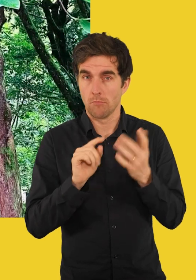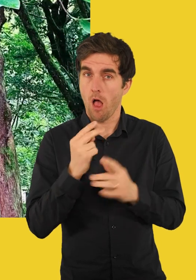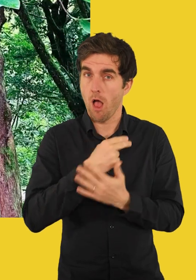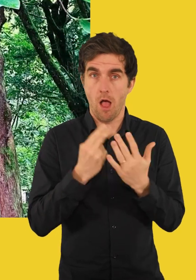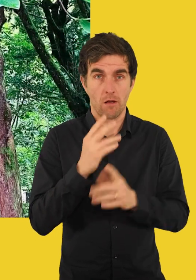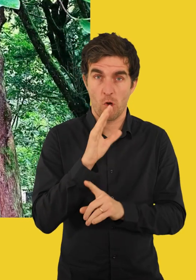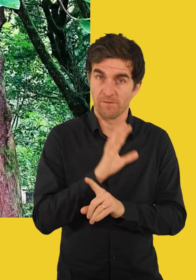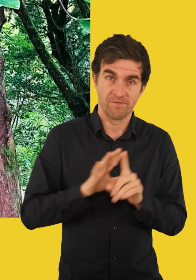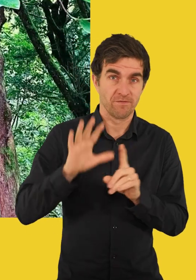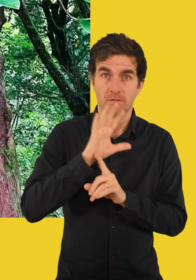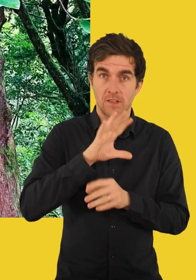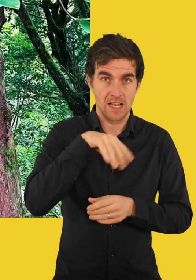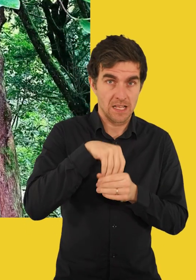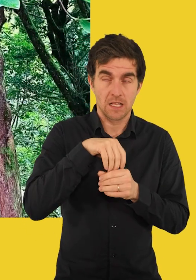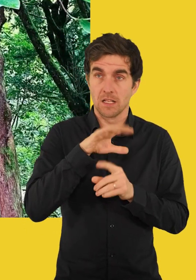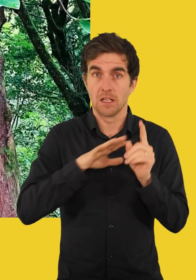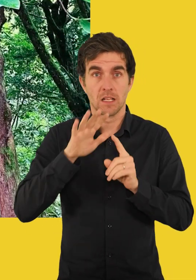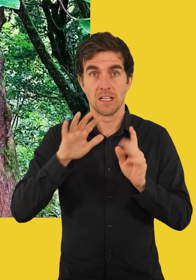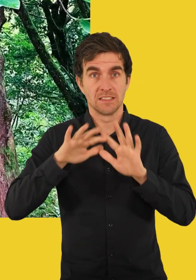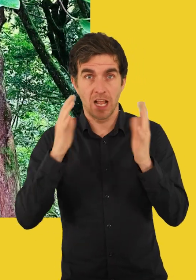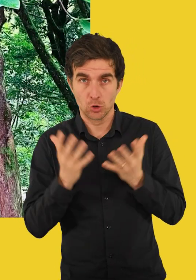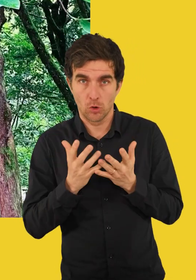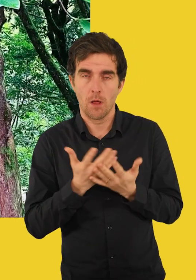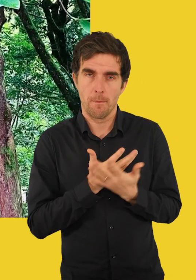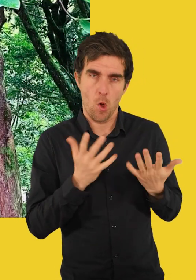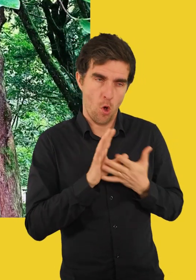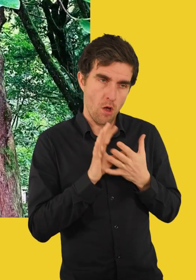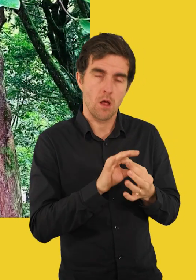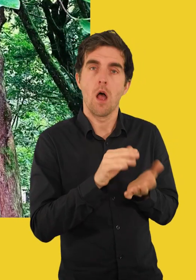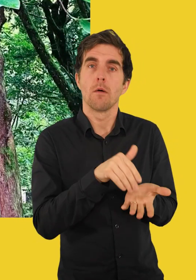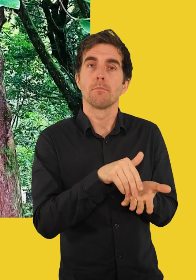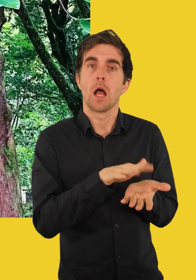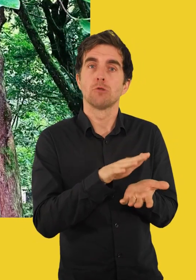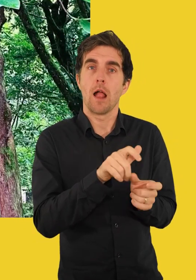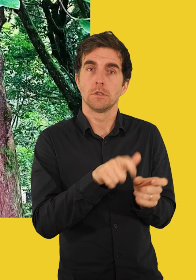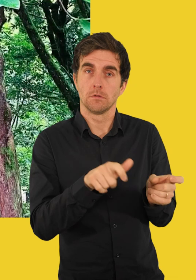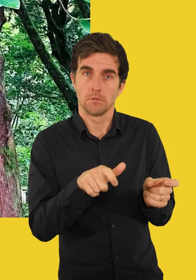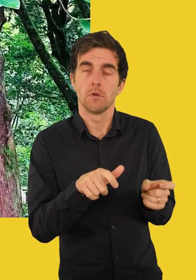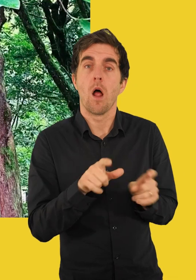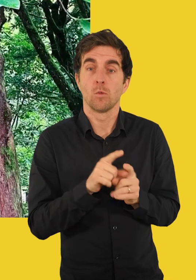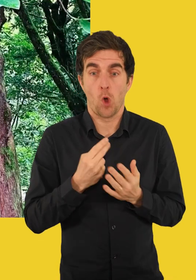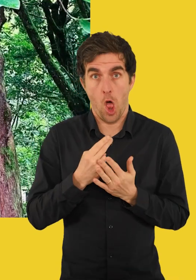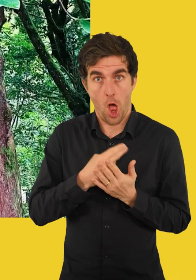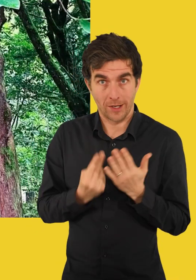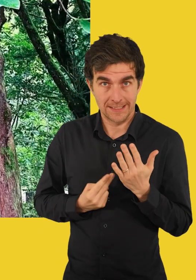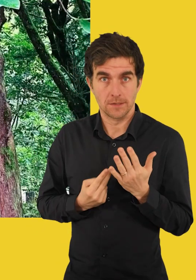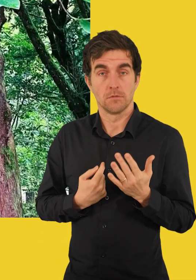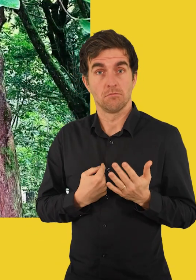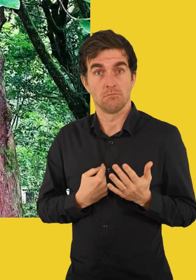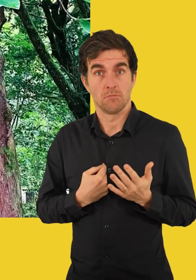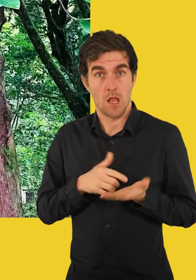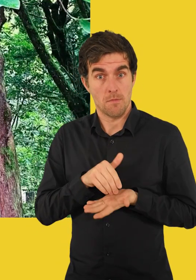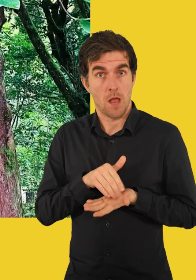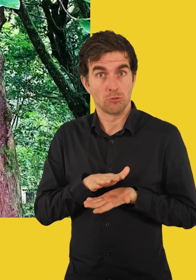and internationally, primarily with marginalised practitioners and artists, and also as a marginalised and